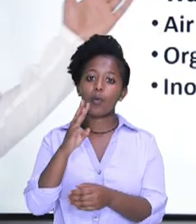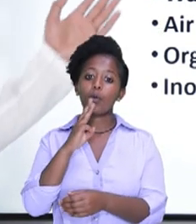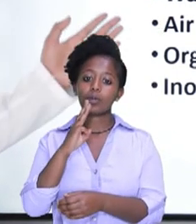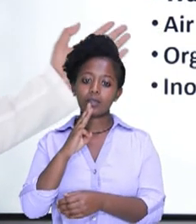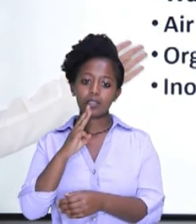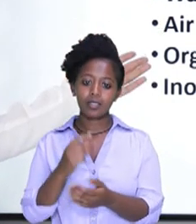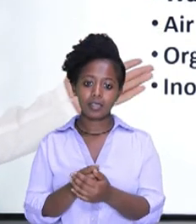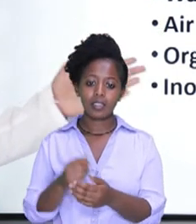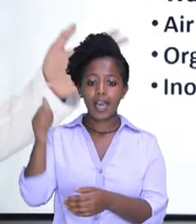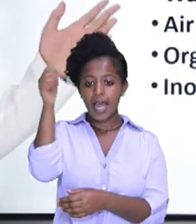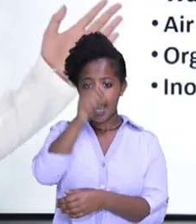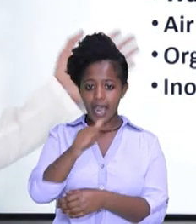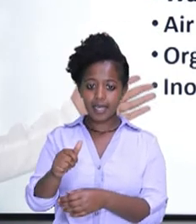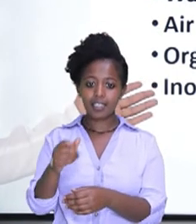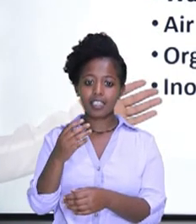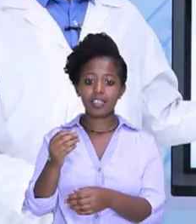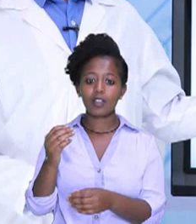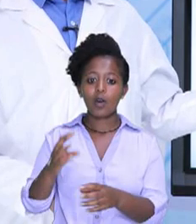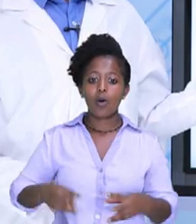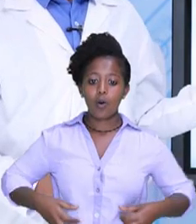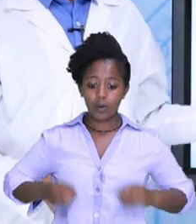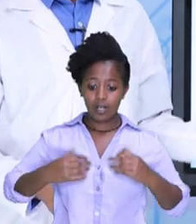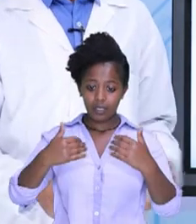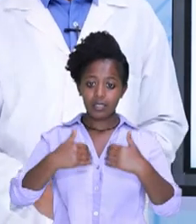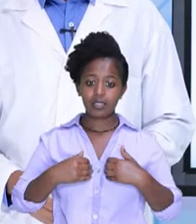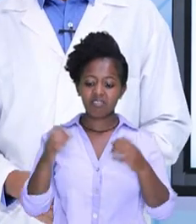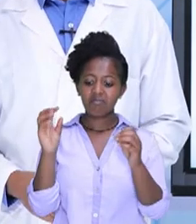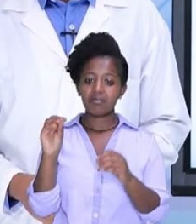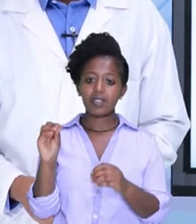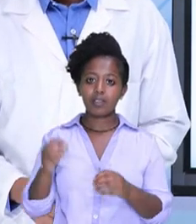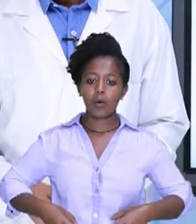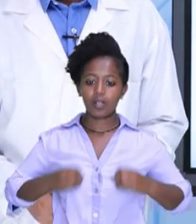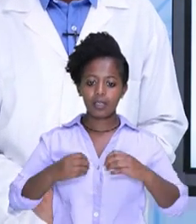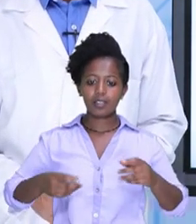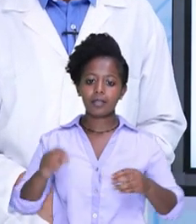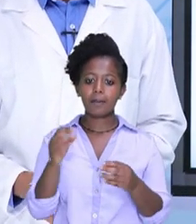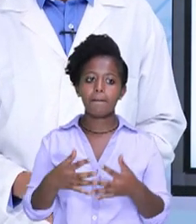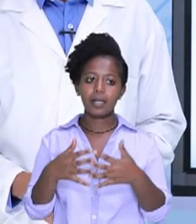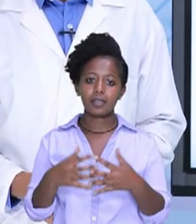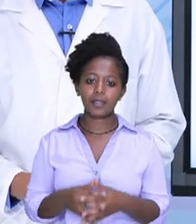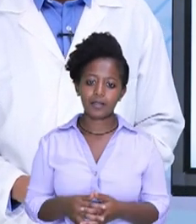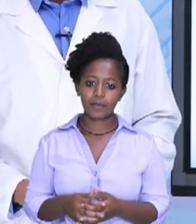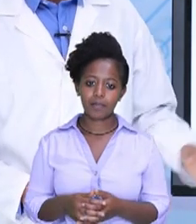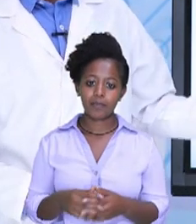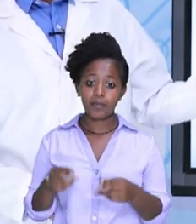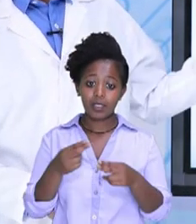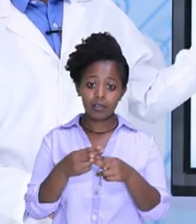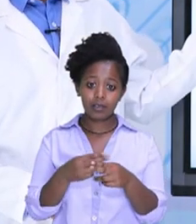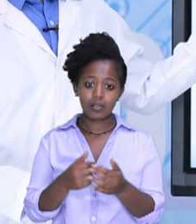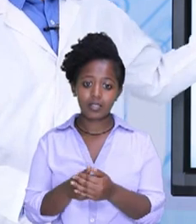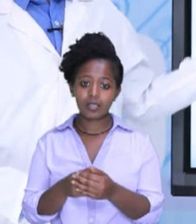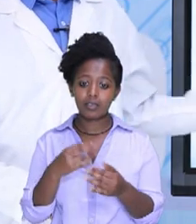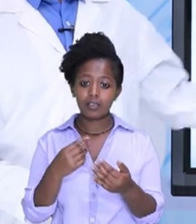water, air, organic materials, and inorganic materials. In short, you can